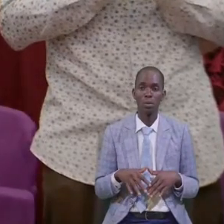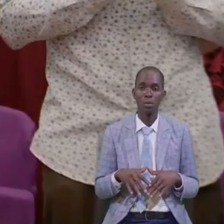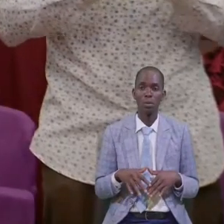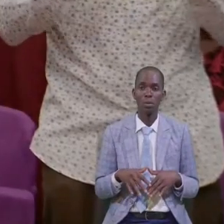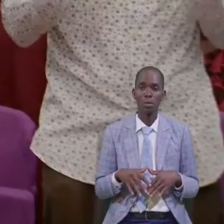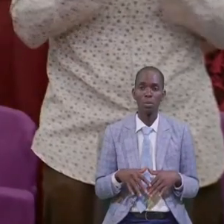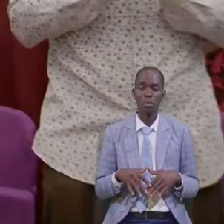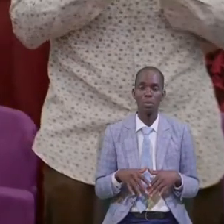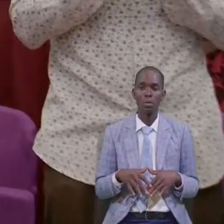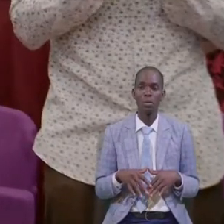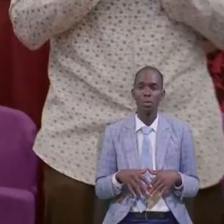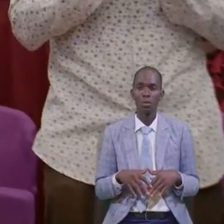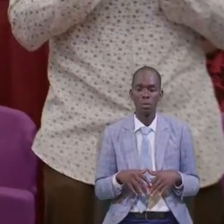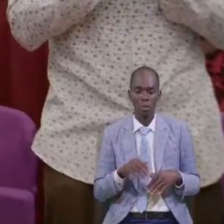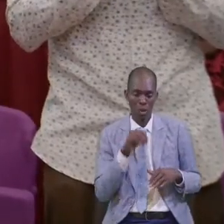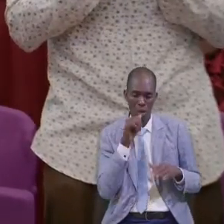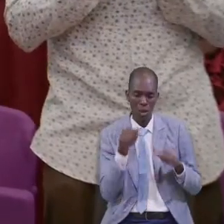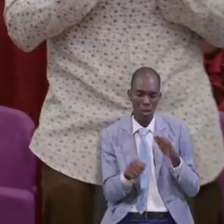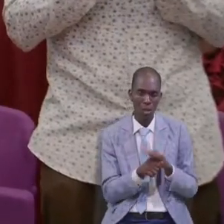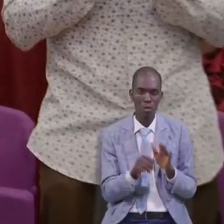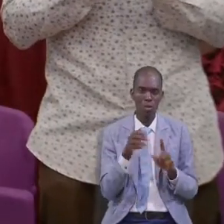Shut up yourself in your chambers.